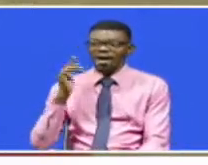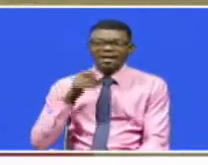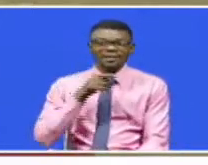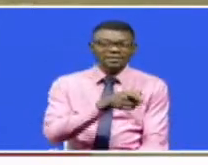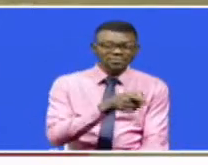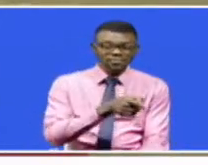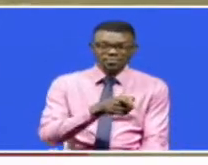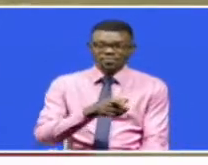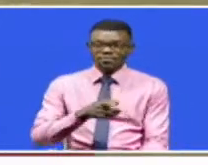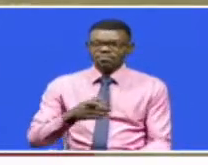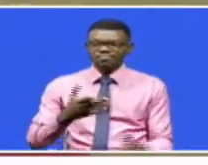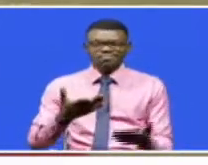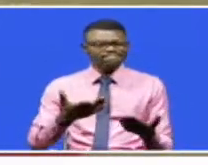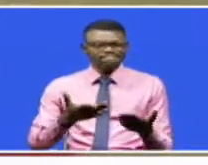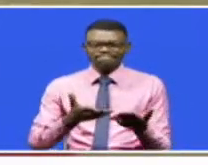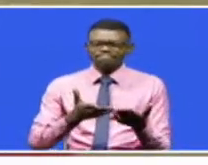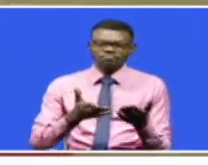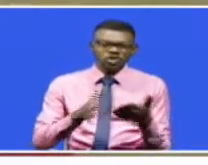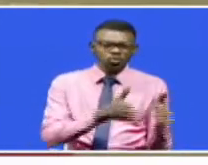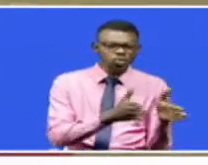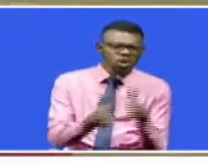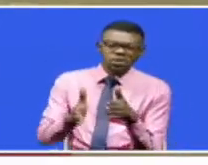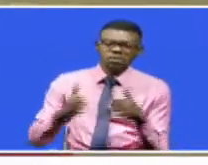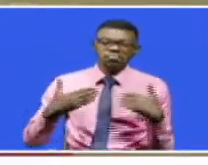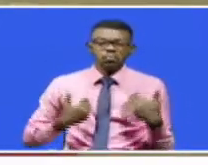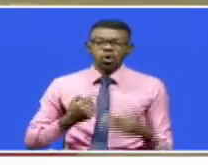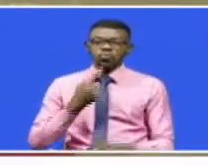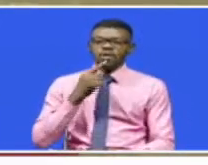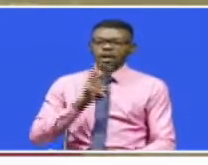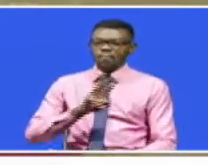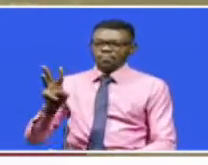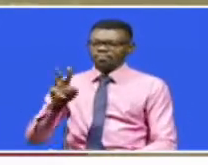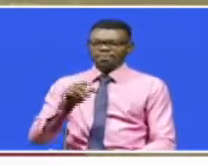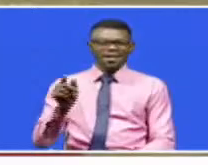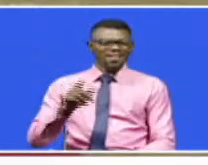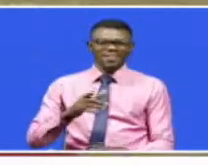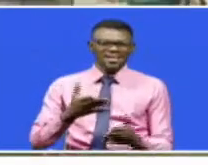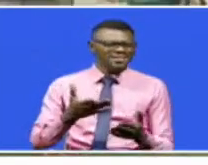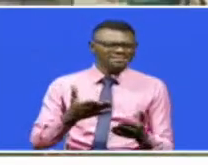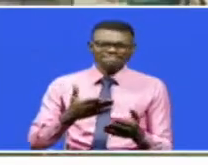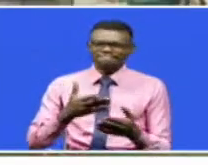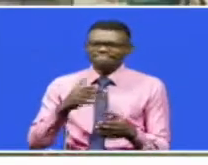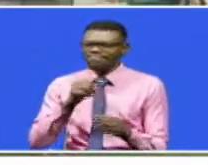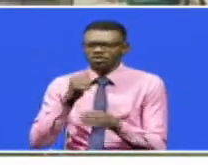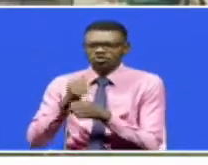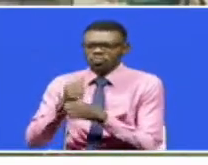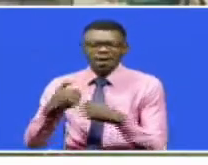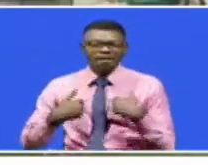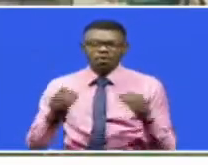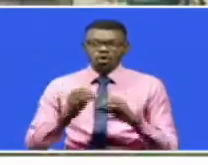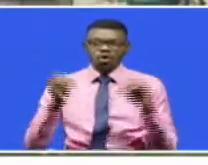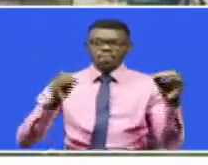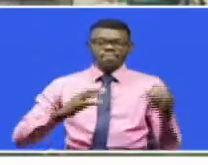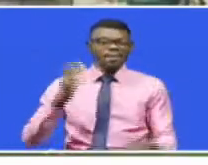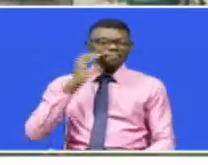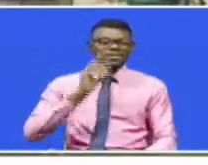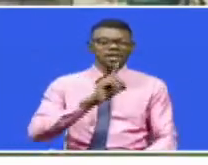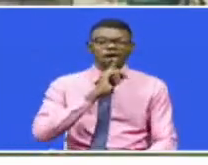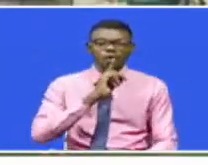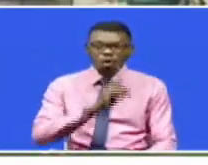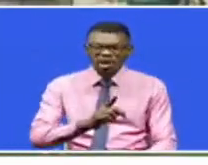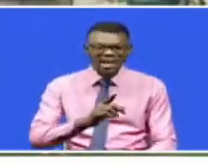Hiyo ndio imekuwa shamba kwa watu watoka na West na hakuna kitu kingine ambayo wanategemea. Matiang’i's order